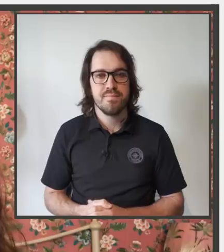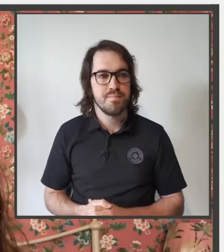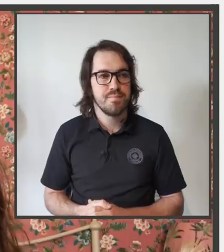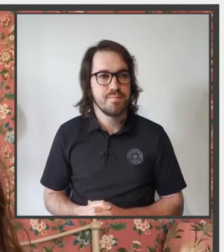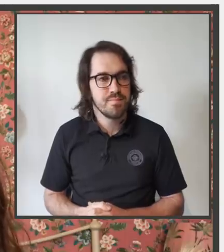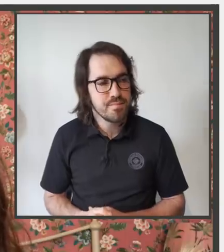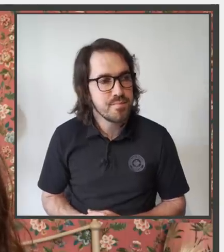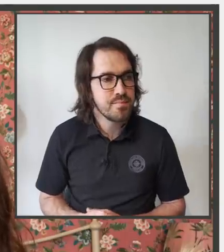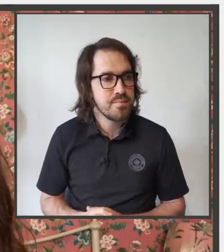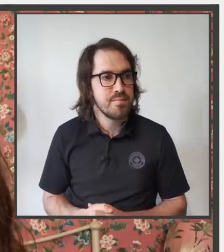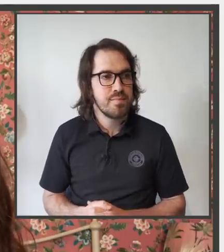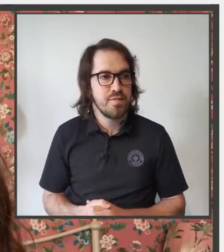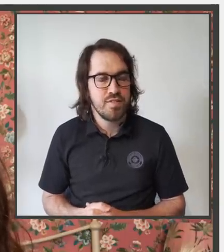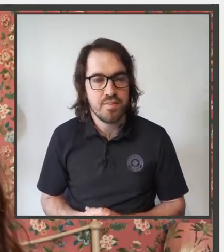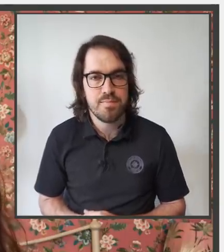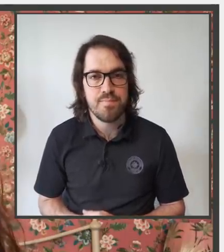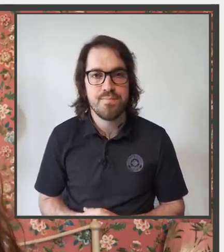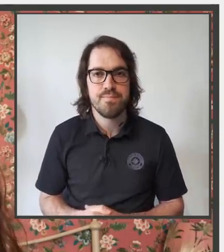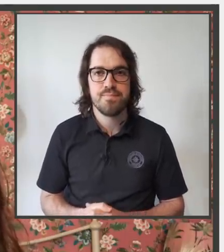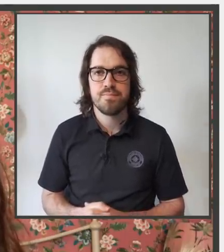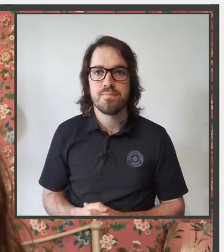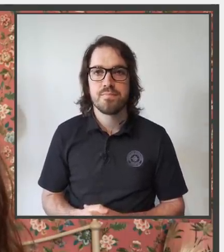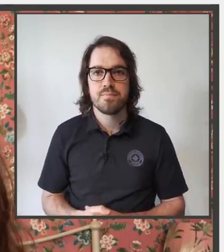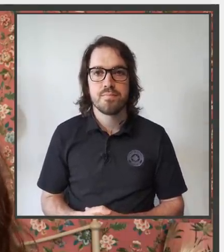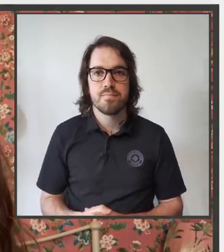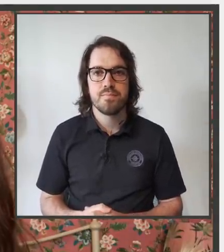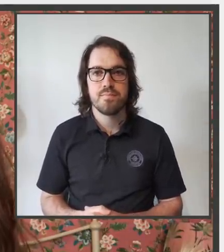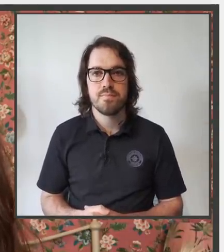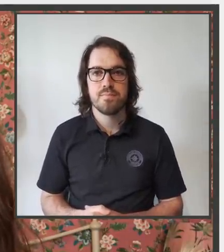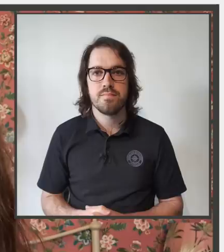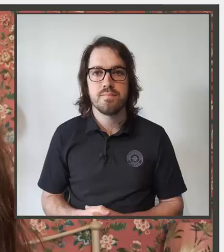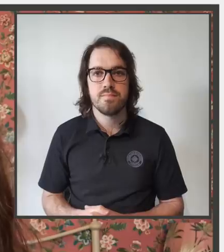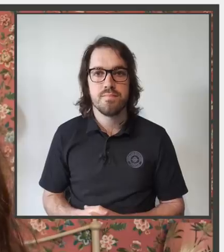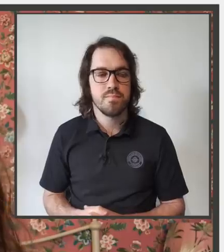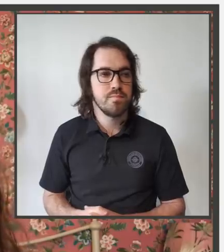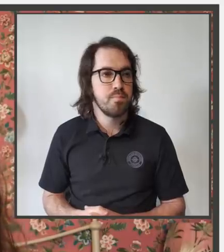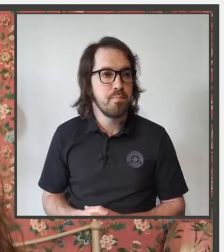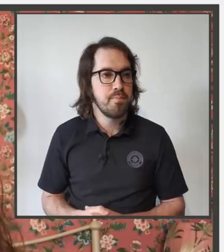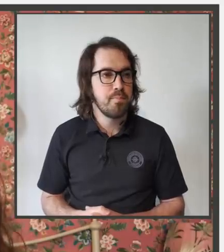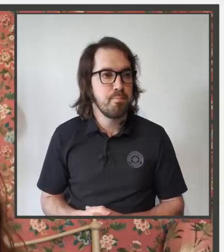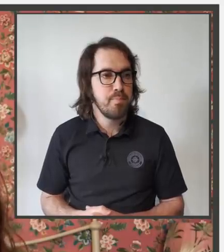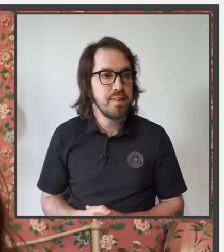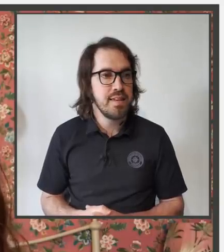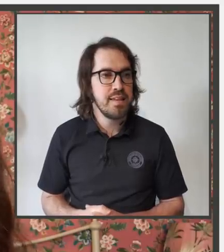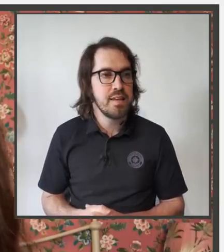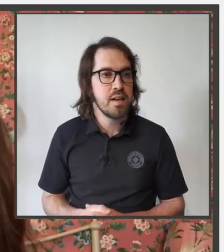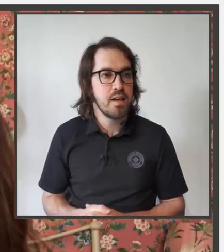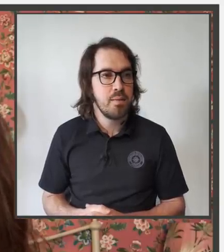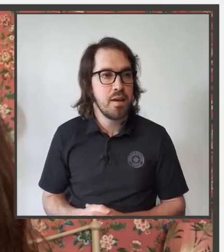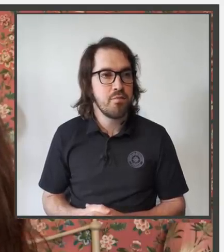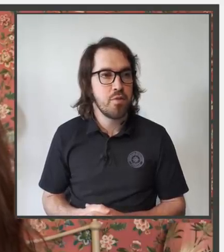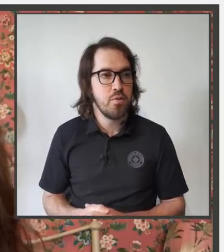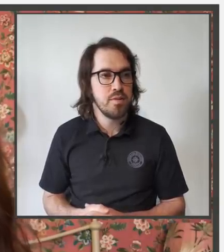on March the 23rd. This has caused delays in what is one of the world's busiest